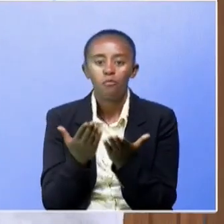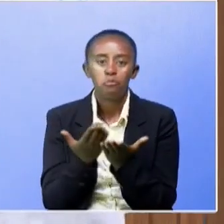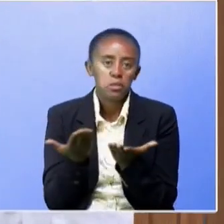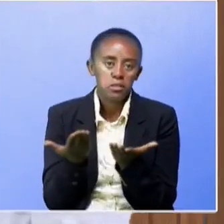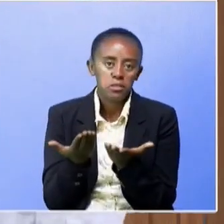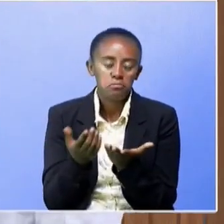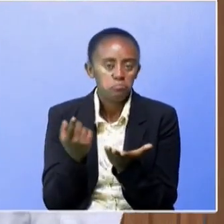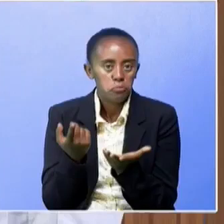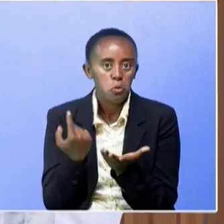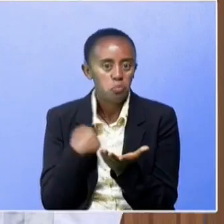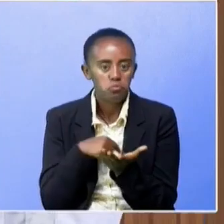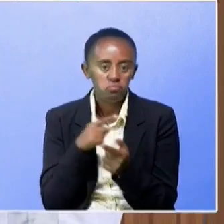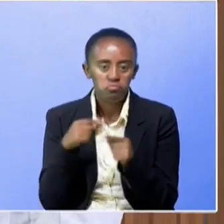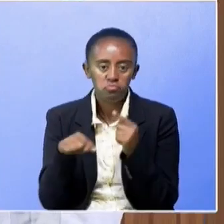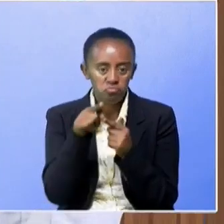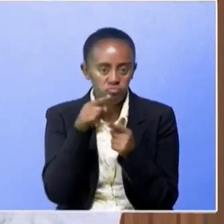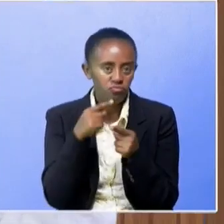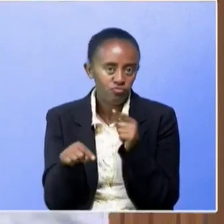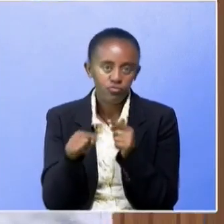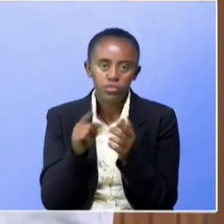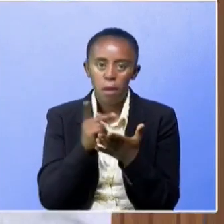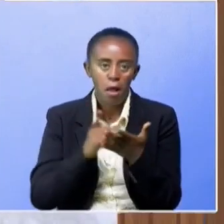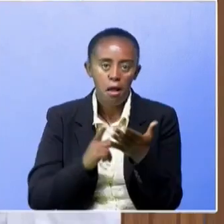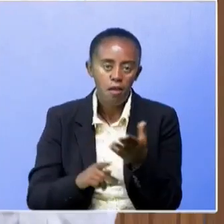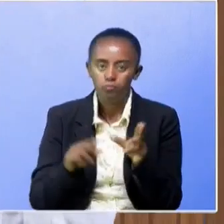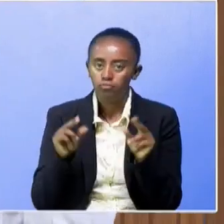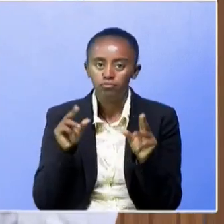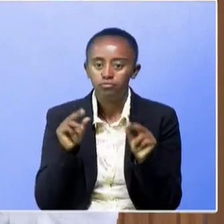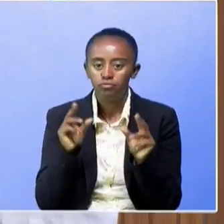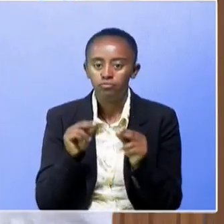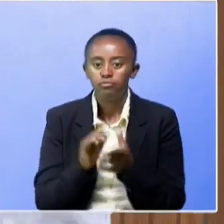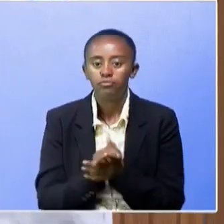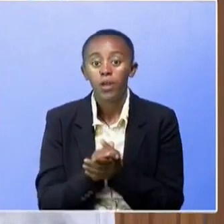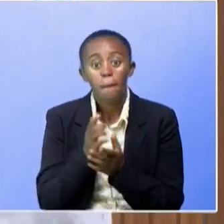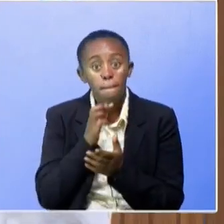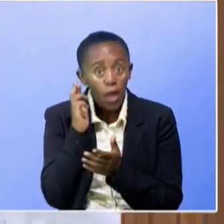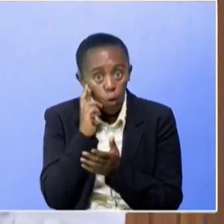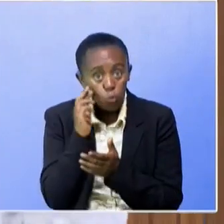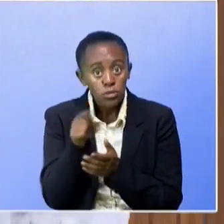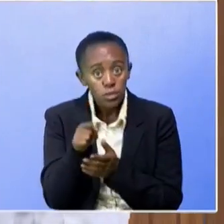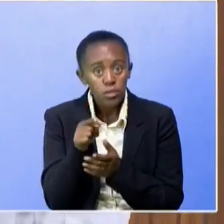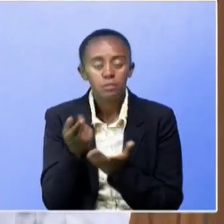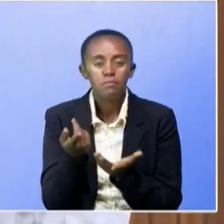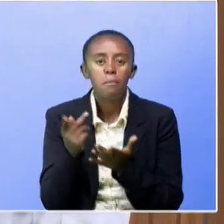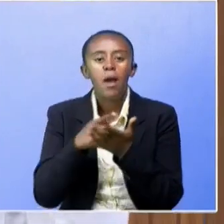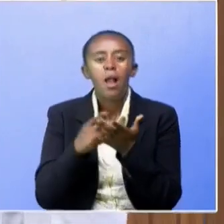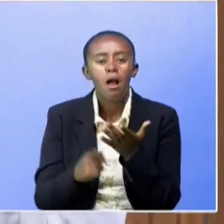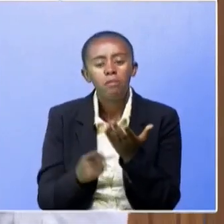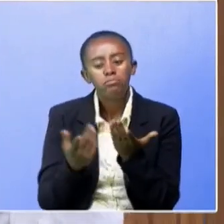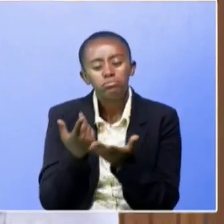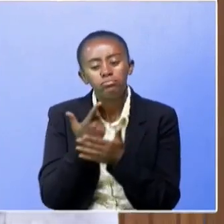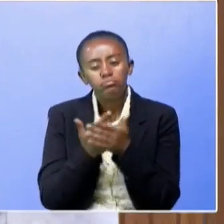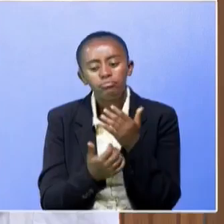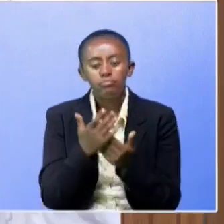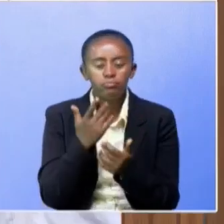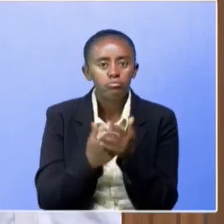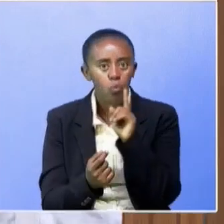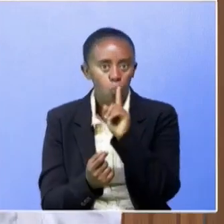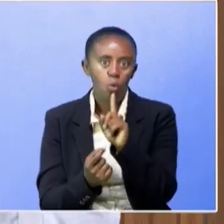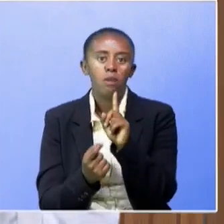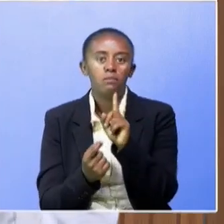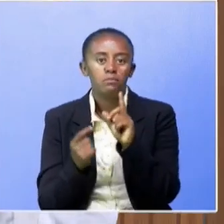we cannot say this is a paragraph because a paragraph deals with only